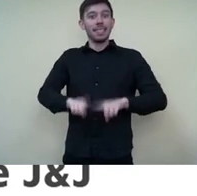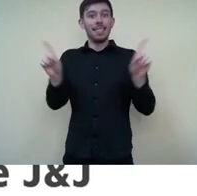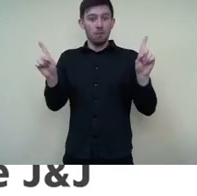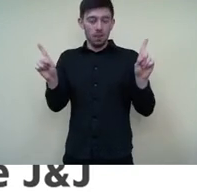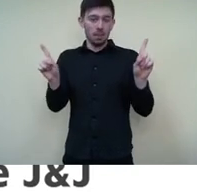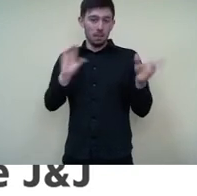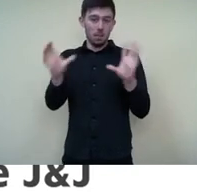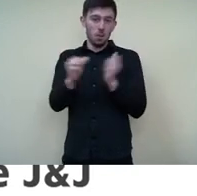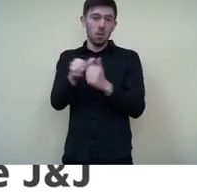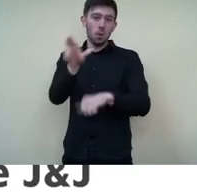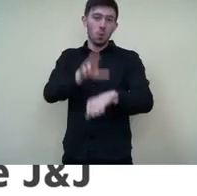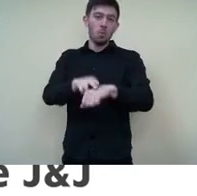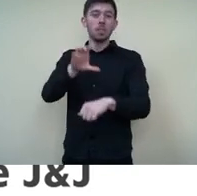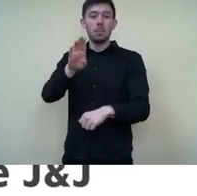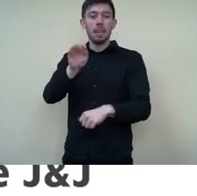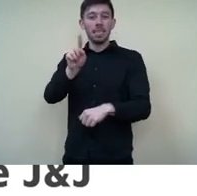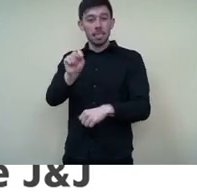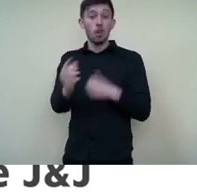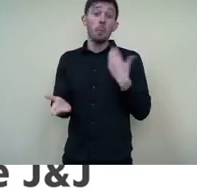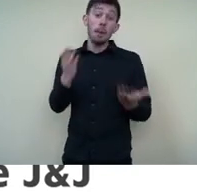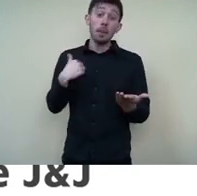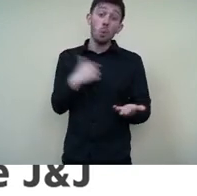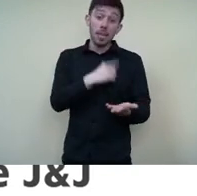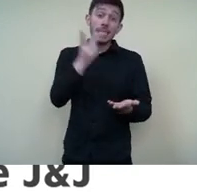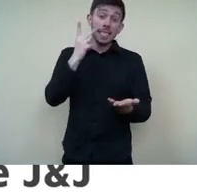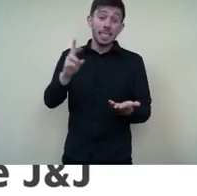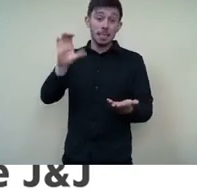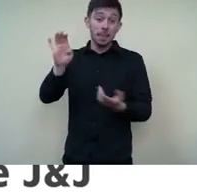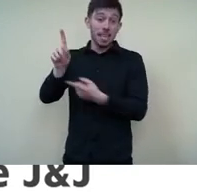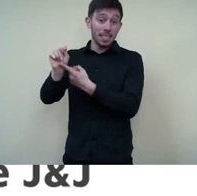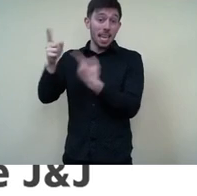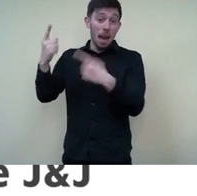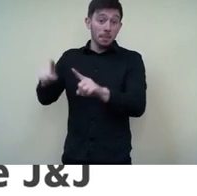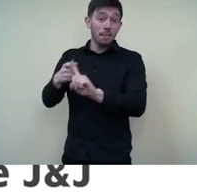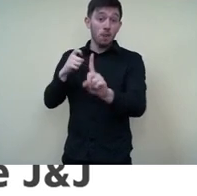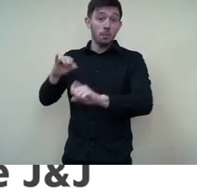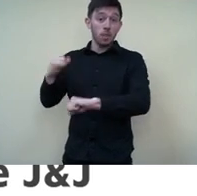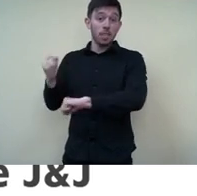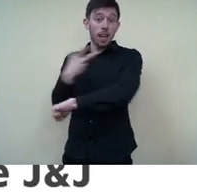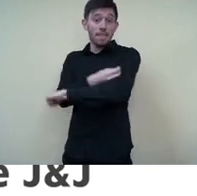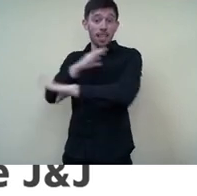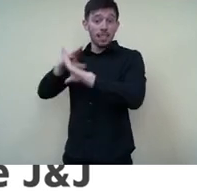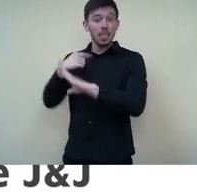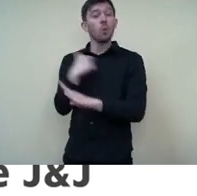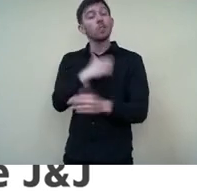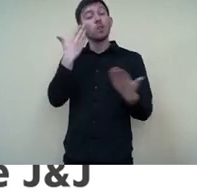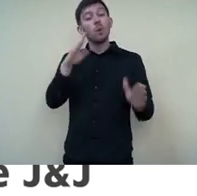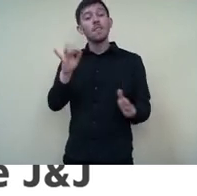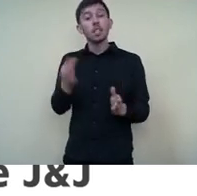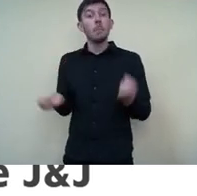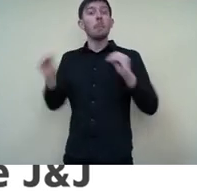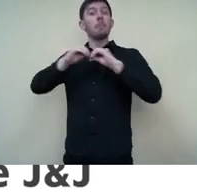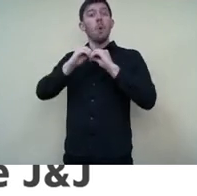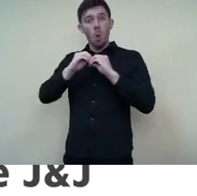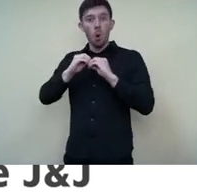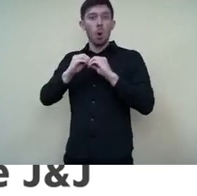normal CVST. And so even though maybe we see prevalence of CVST, we don't know if it's more fatal because of the